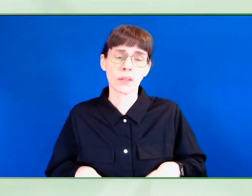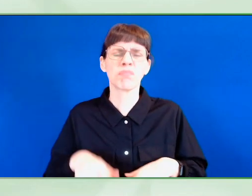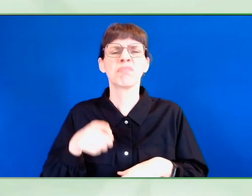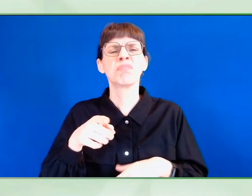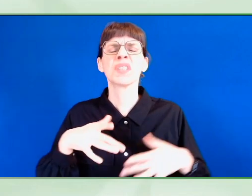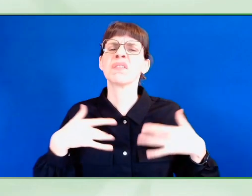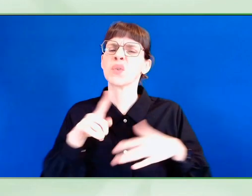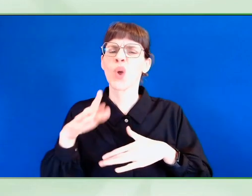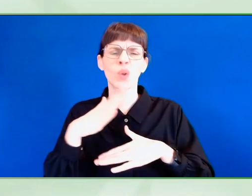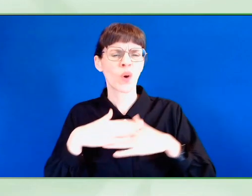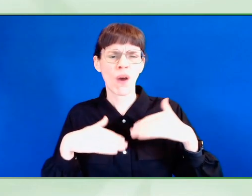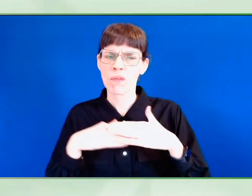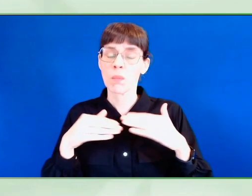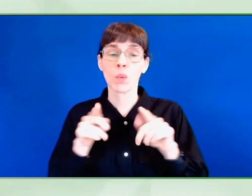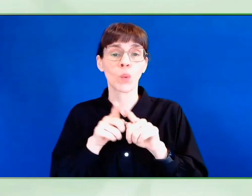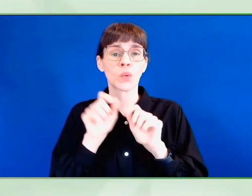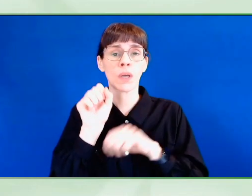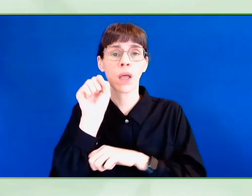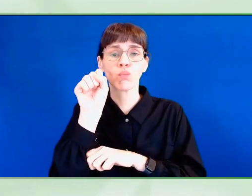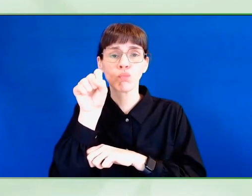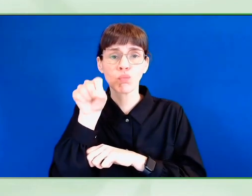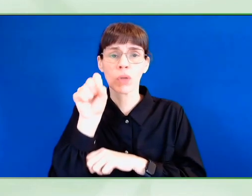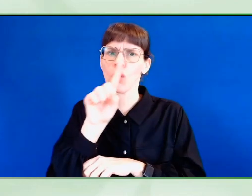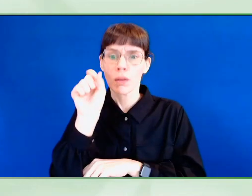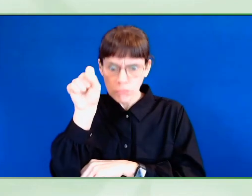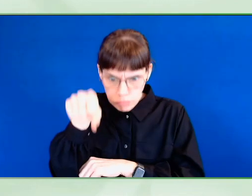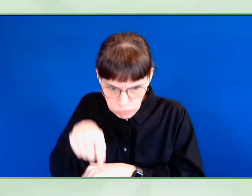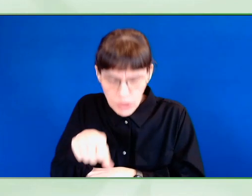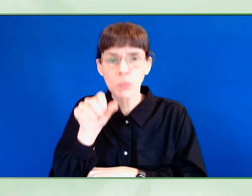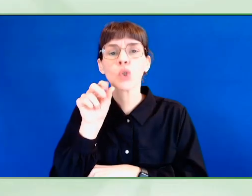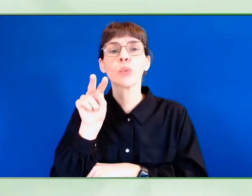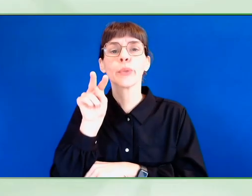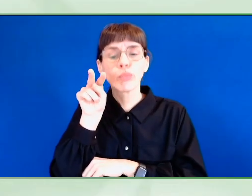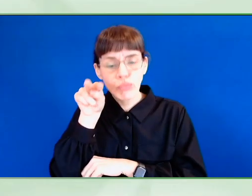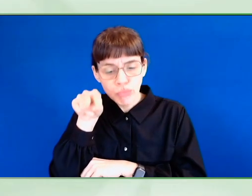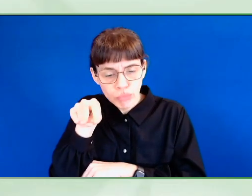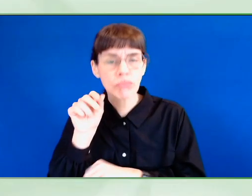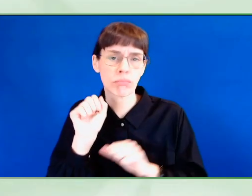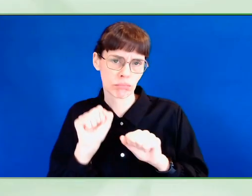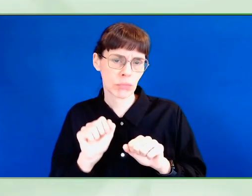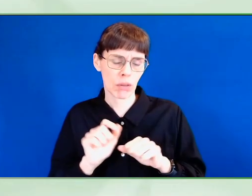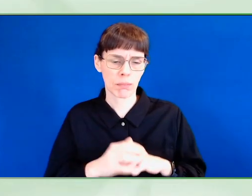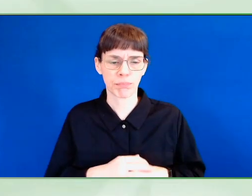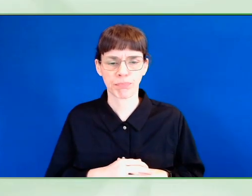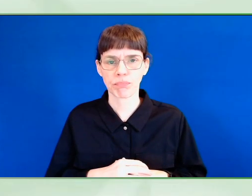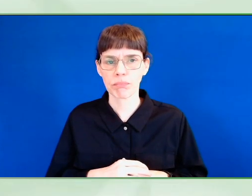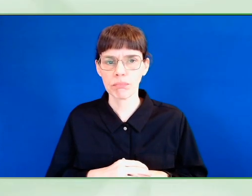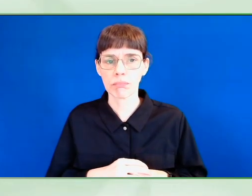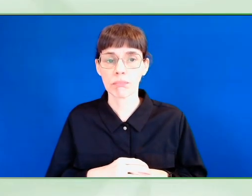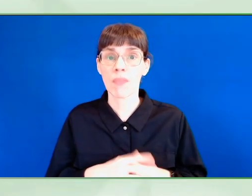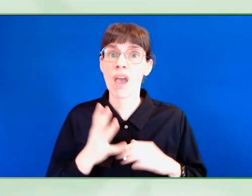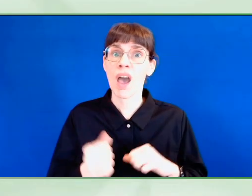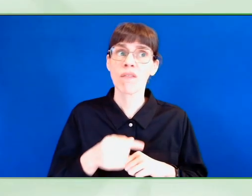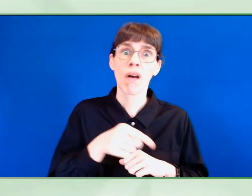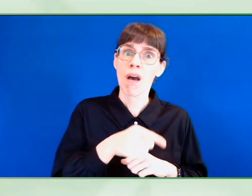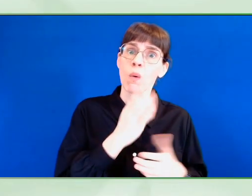can be your gaze coming down towards the floor, your chin tucking towards the chest. There is no right or wrong here.